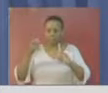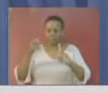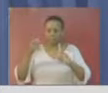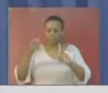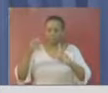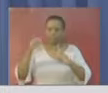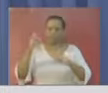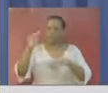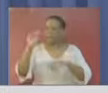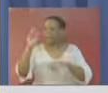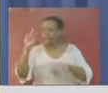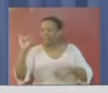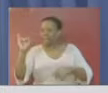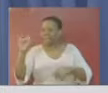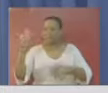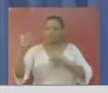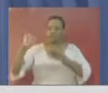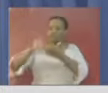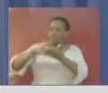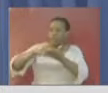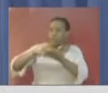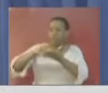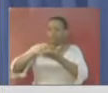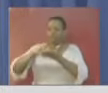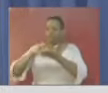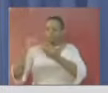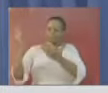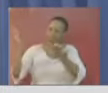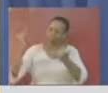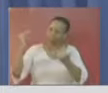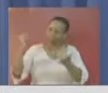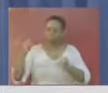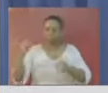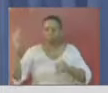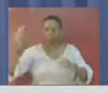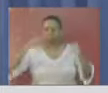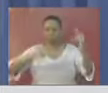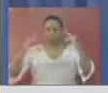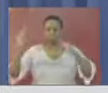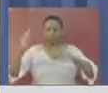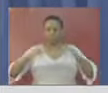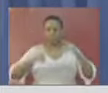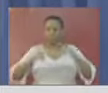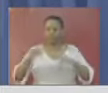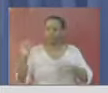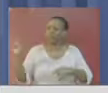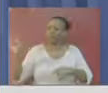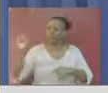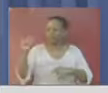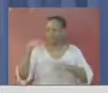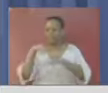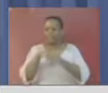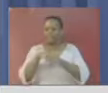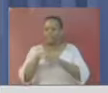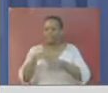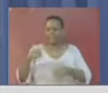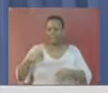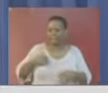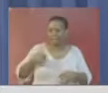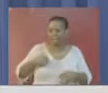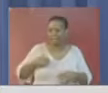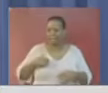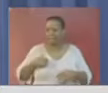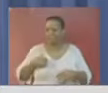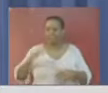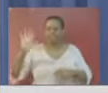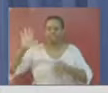the Canadas as we can, and we may move that around because the numbers left in Canada are very low right now. And of course, Barbados,